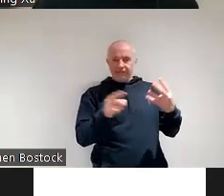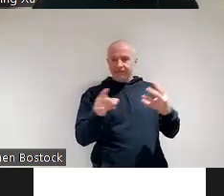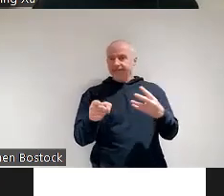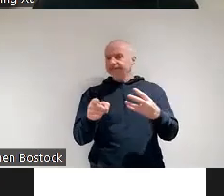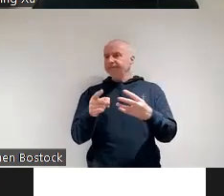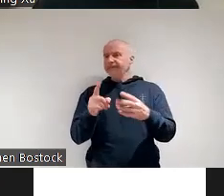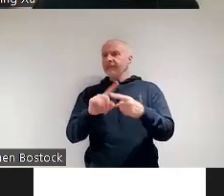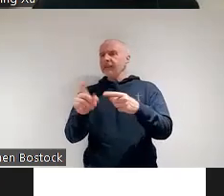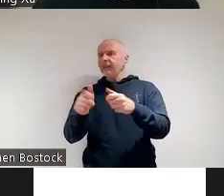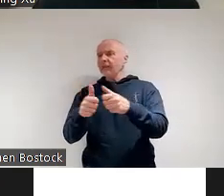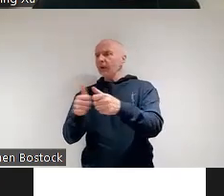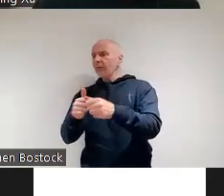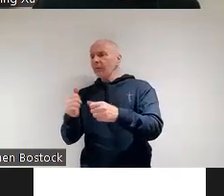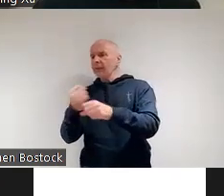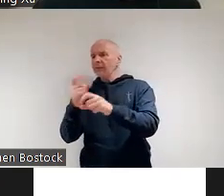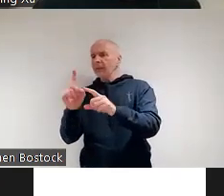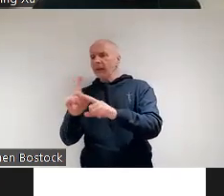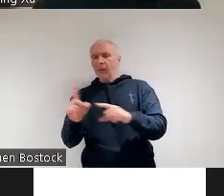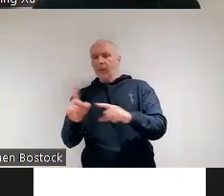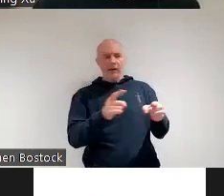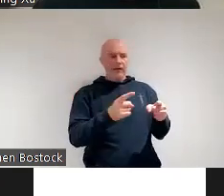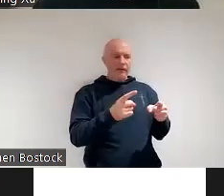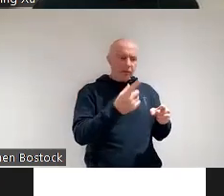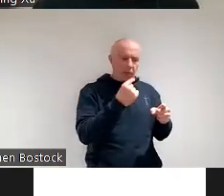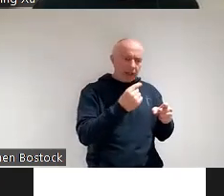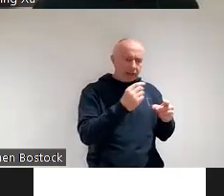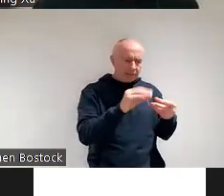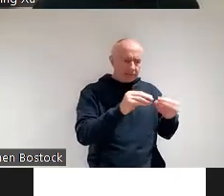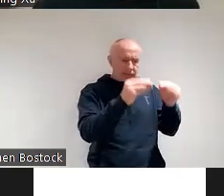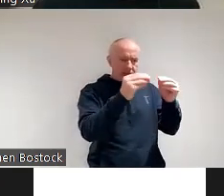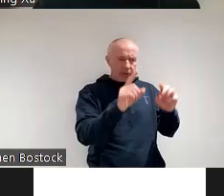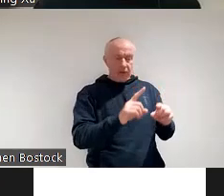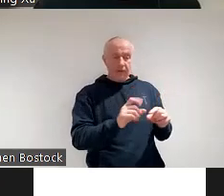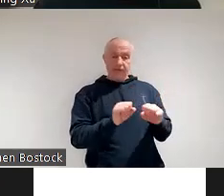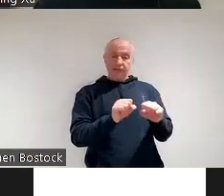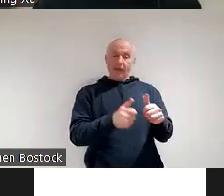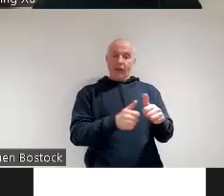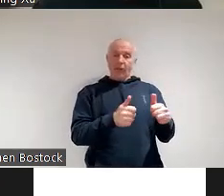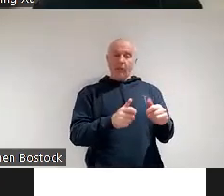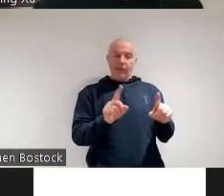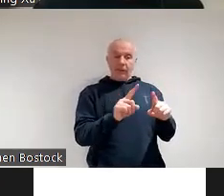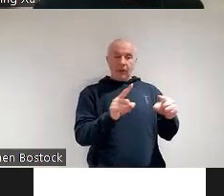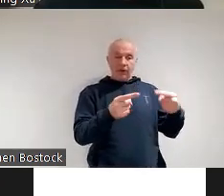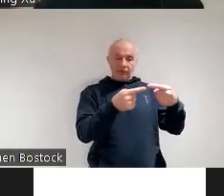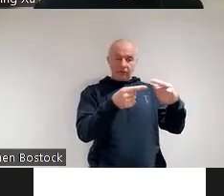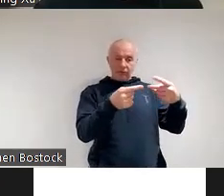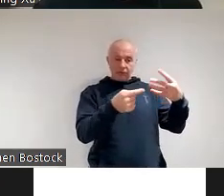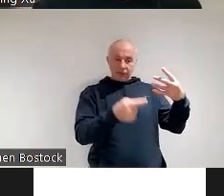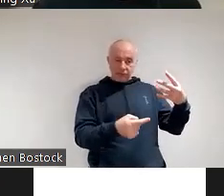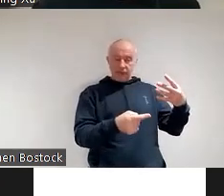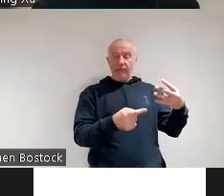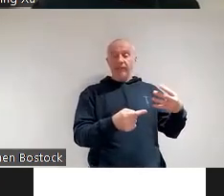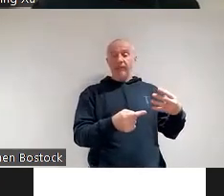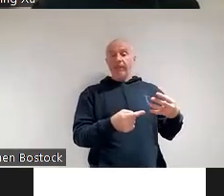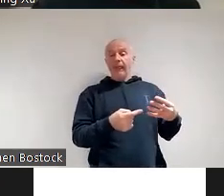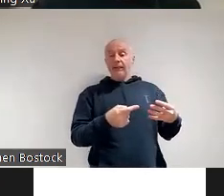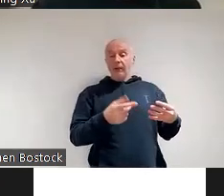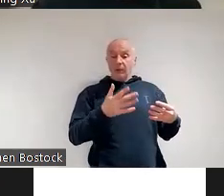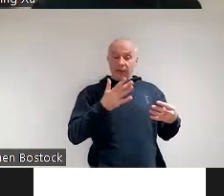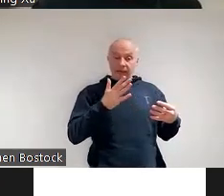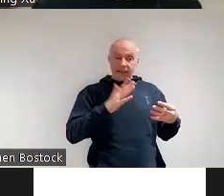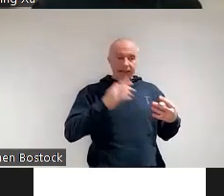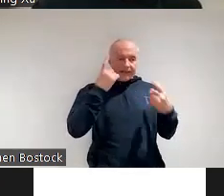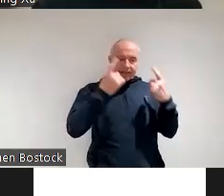market wants, and what you are able to deliver, and what your company want to differentiate yourself. So there are loads of things that needs to happen between